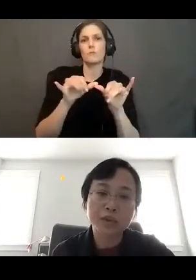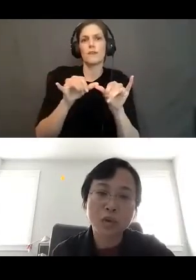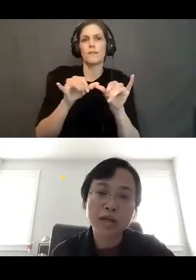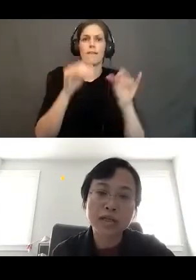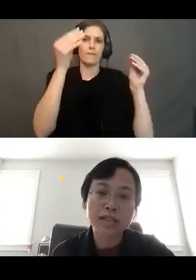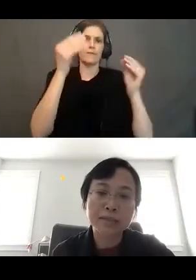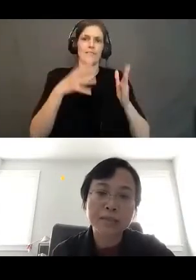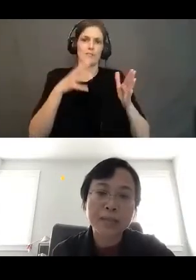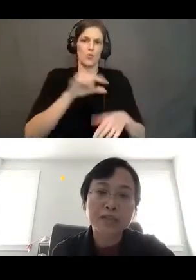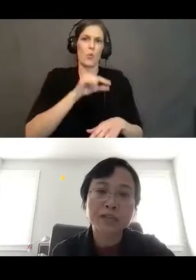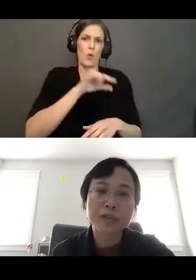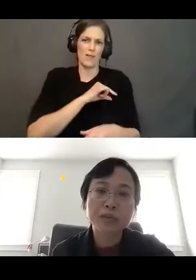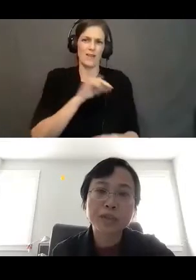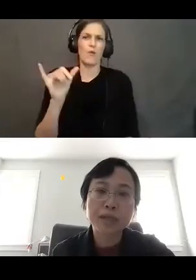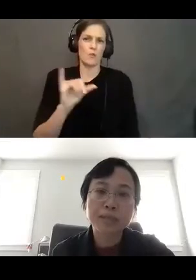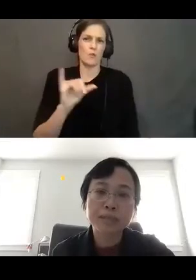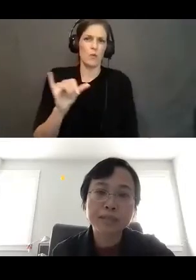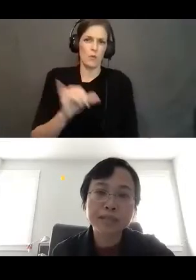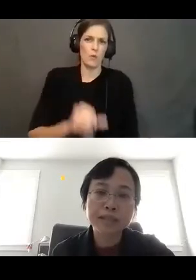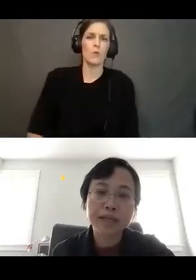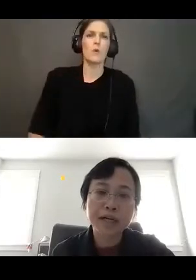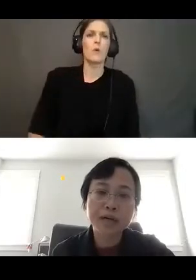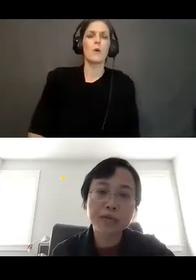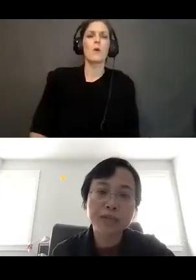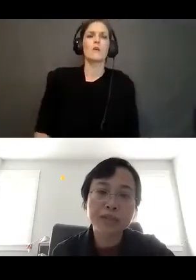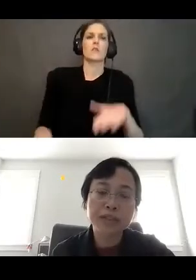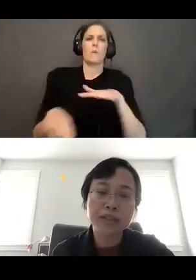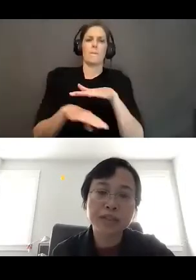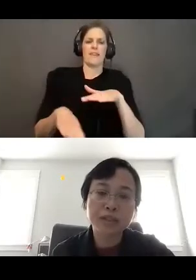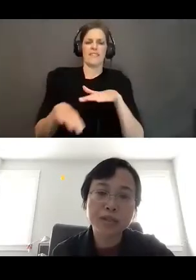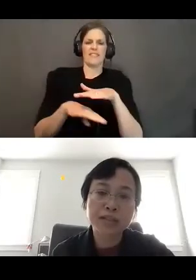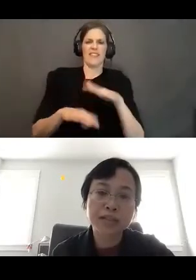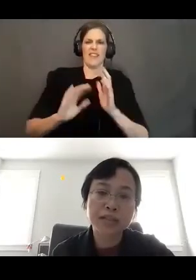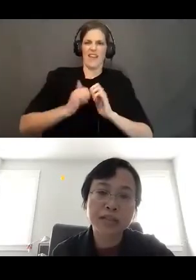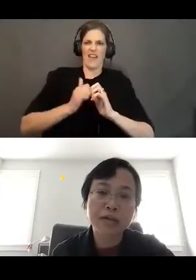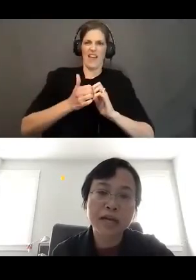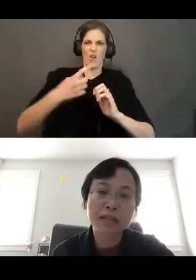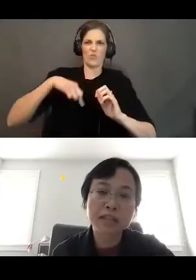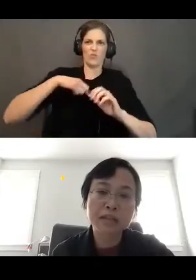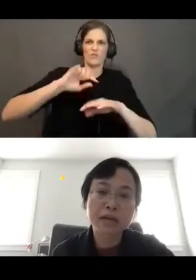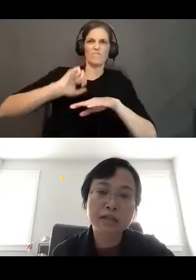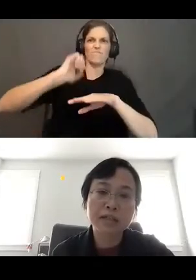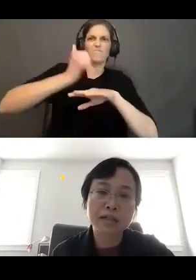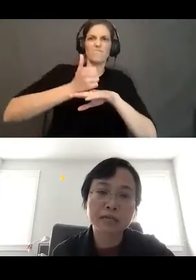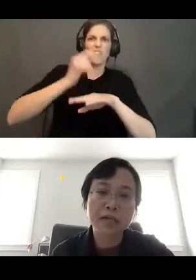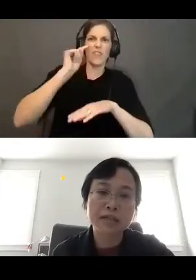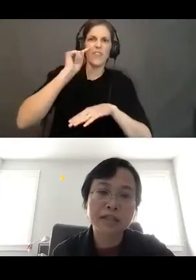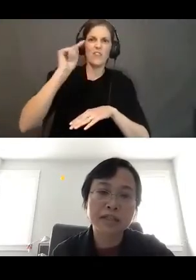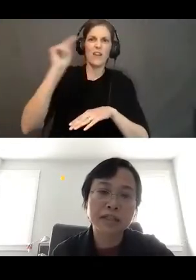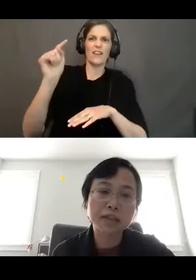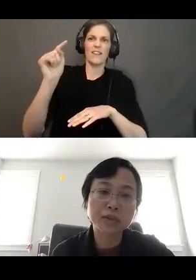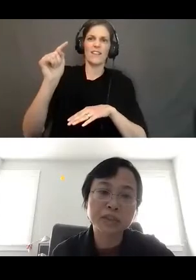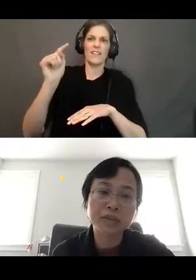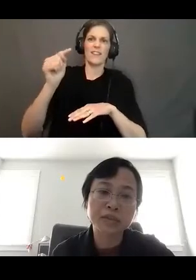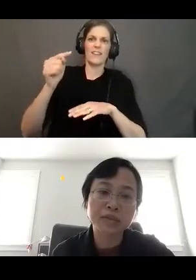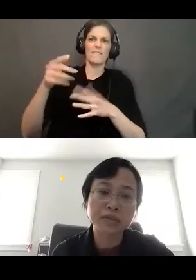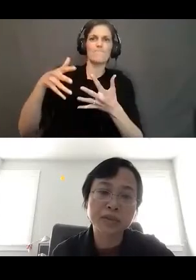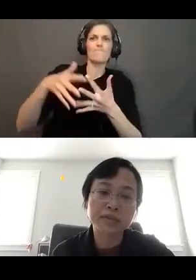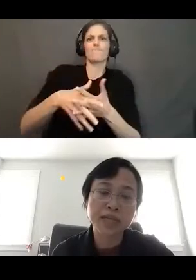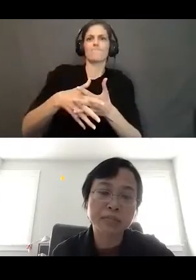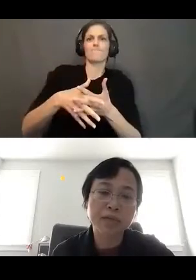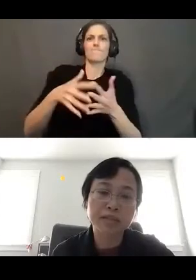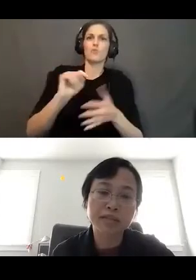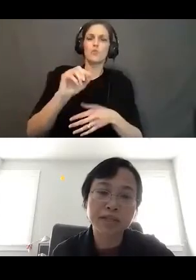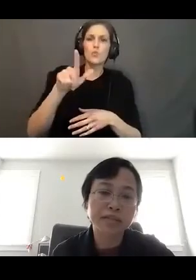teacher quality. So basically, how do we construct a theoretically grounded instruments with